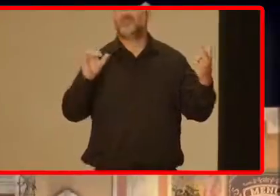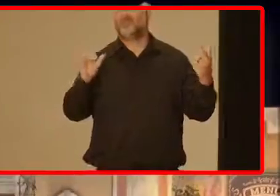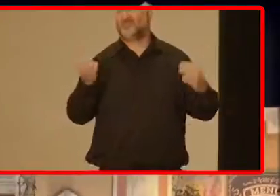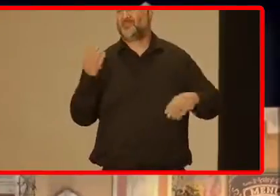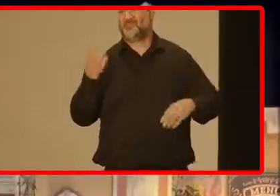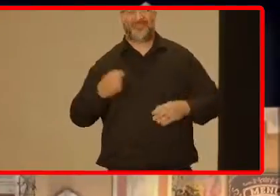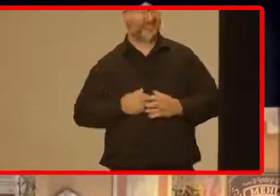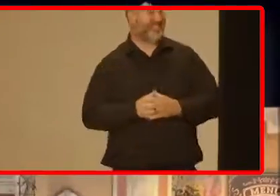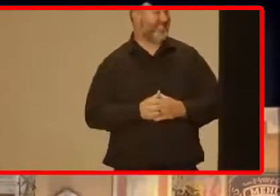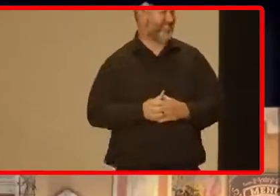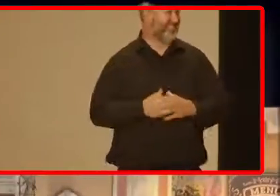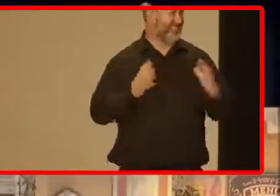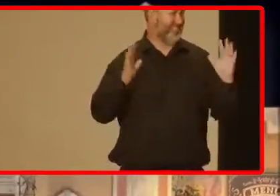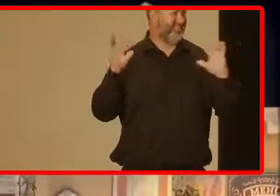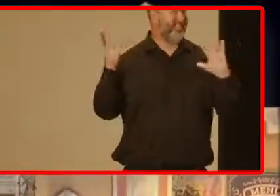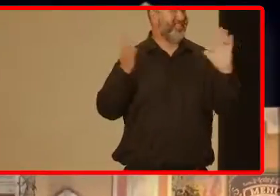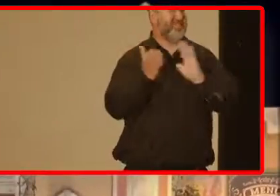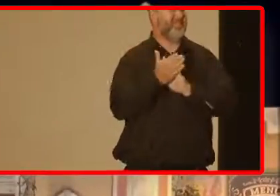you go.